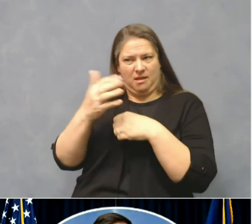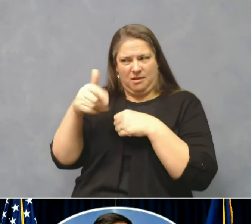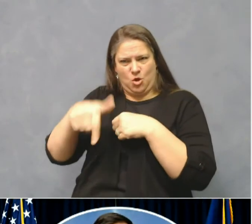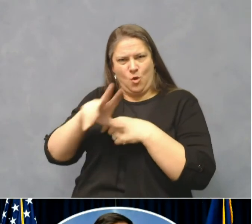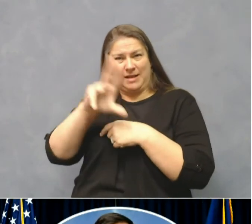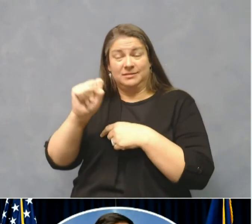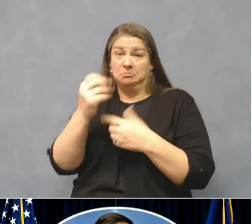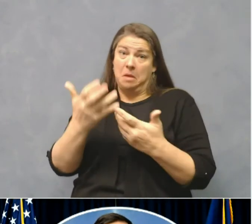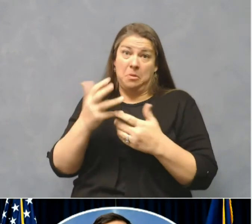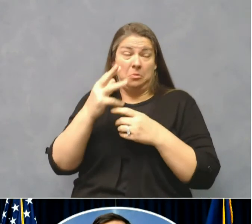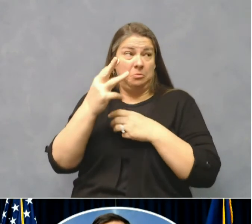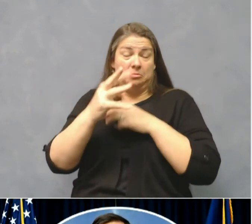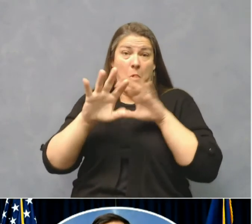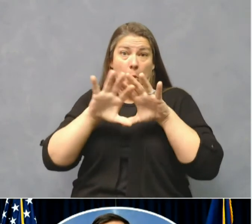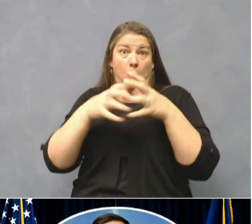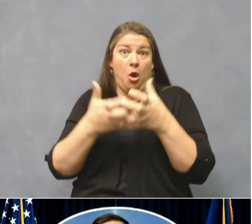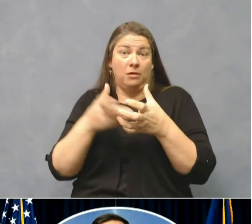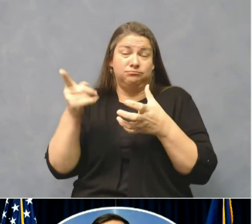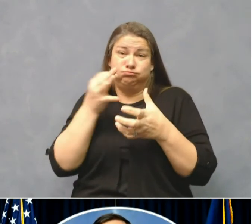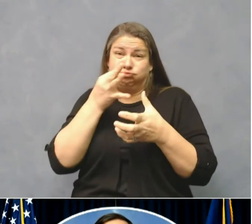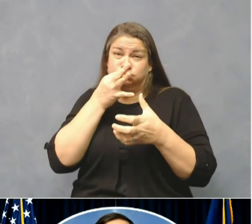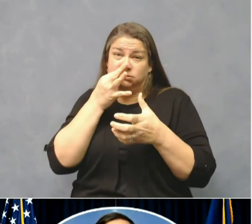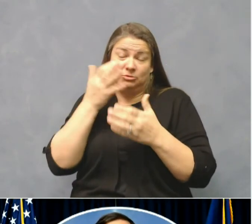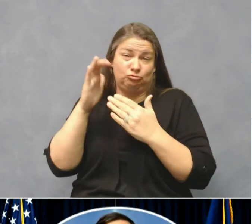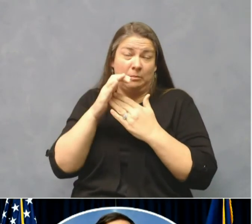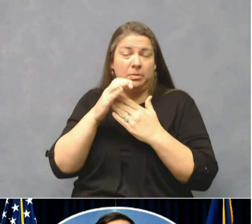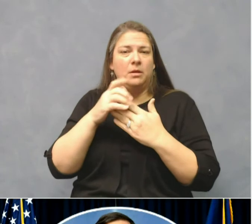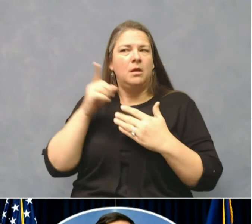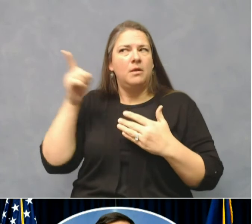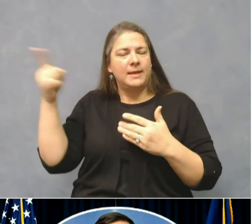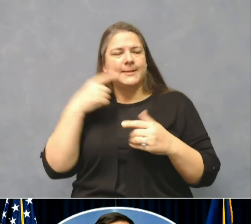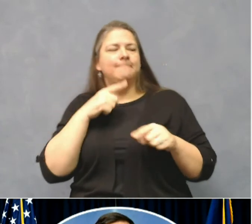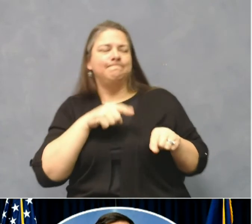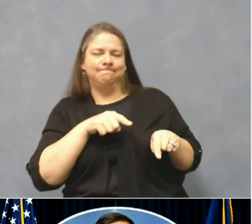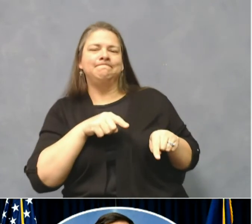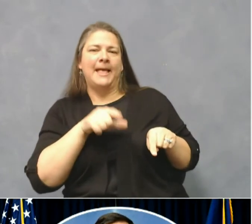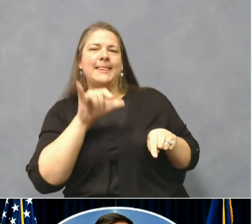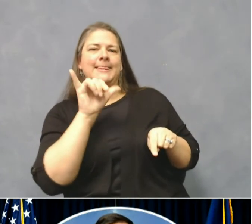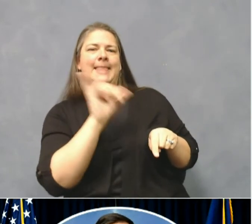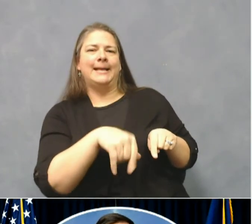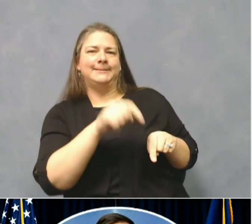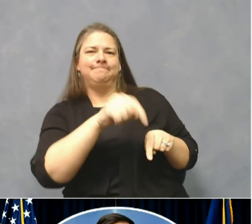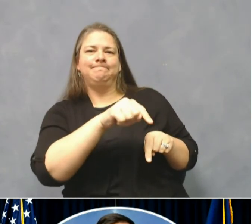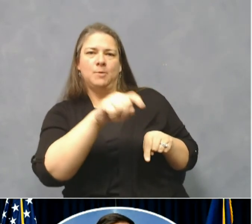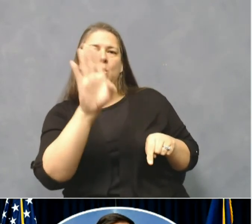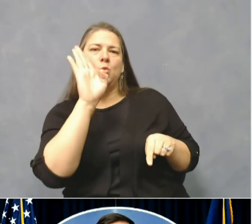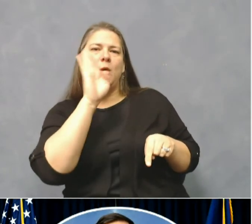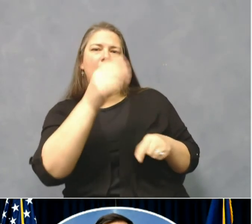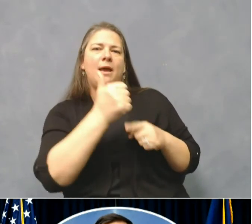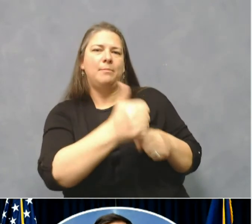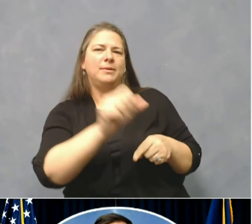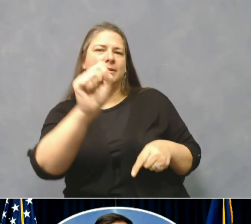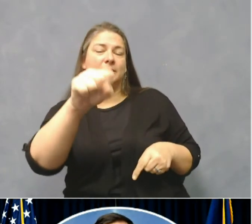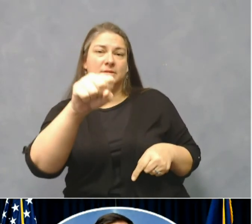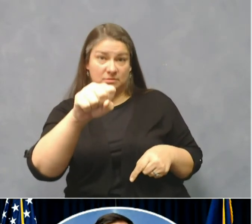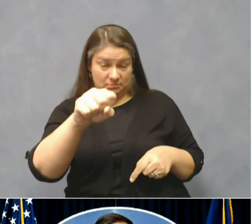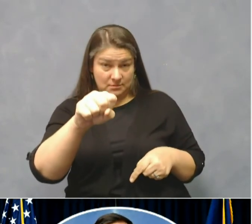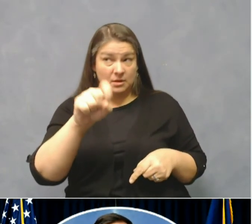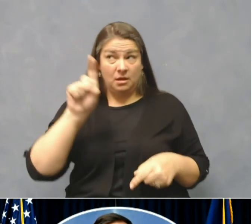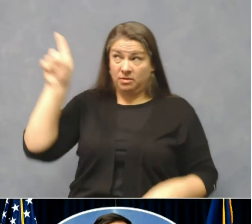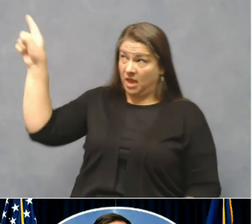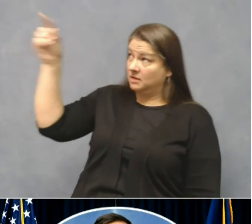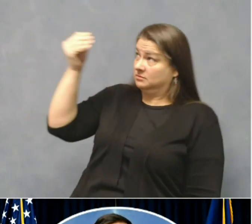plan. Question is everybody going to do their part to execute that game plan? We can stop this